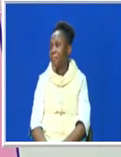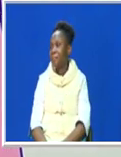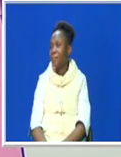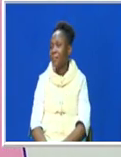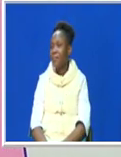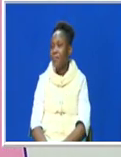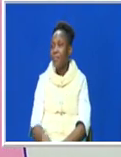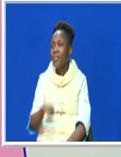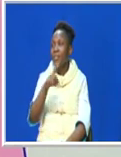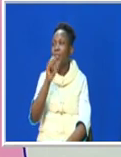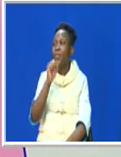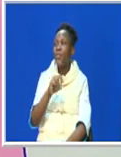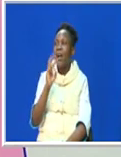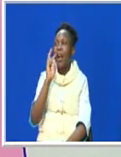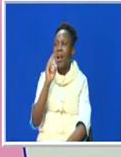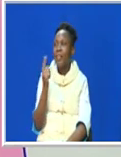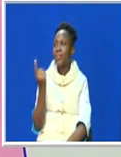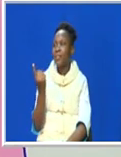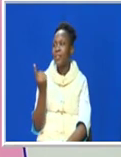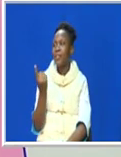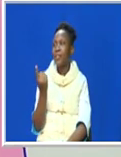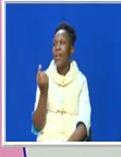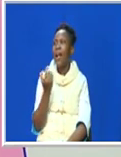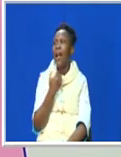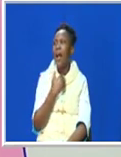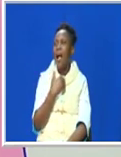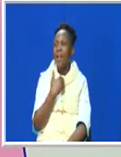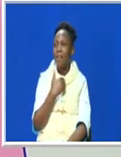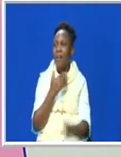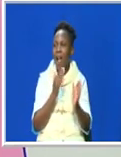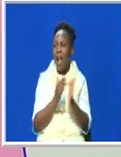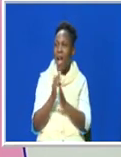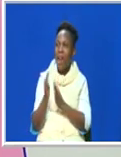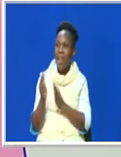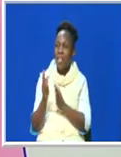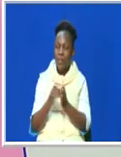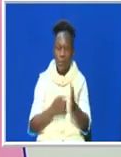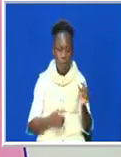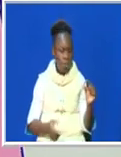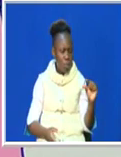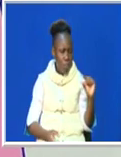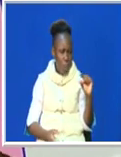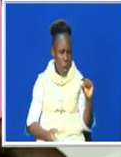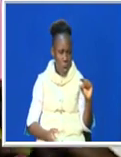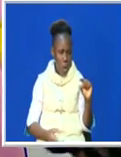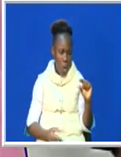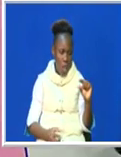As you can see, my learner, we have arranged from the